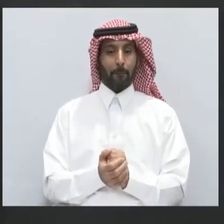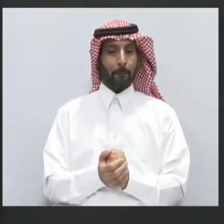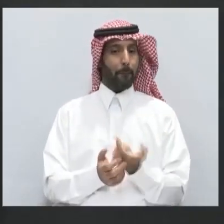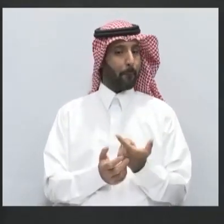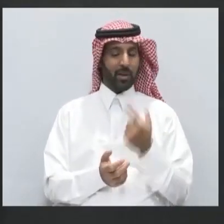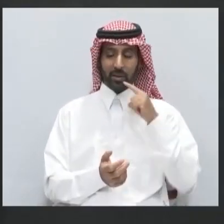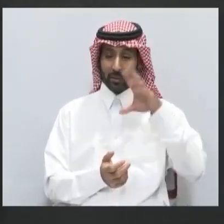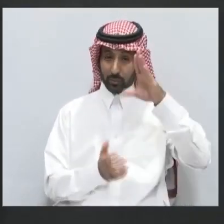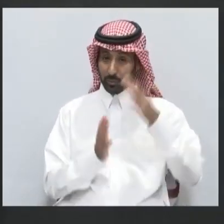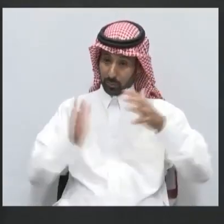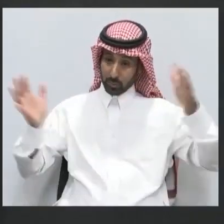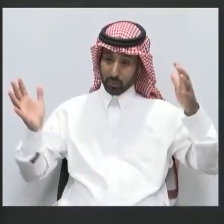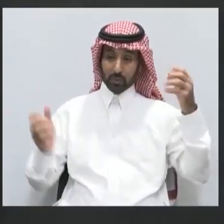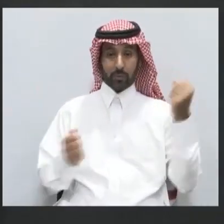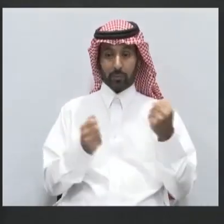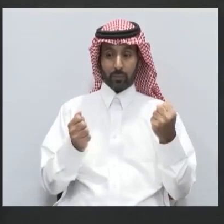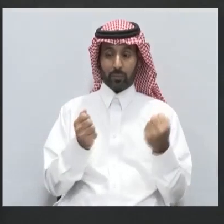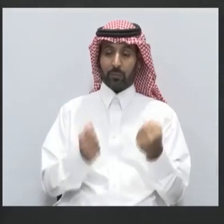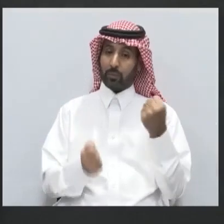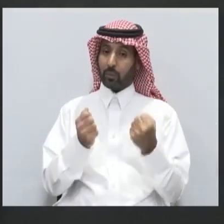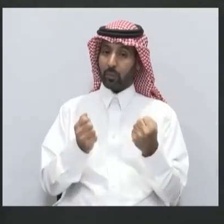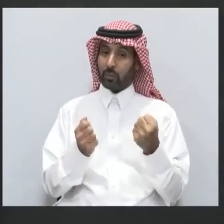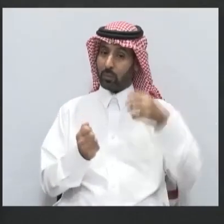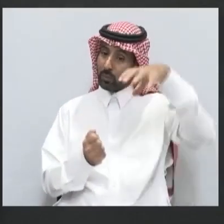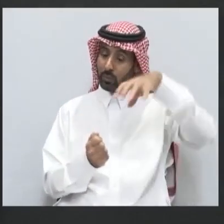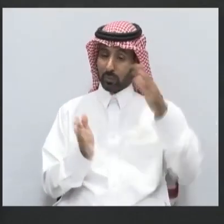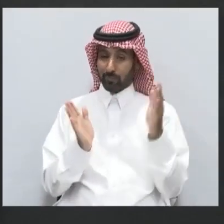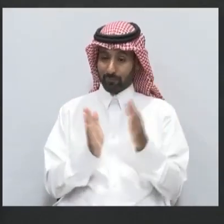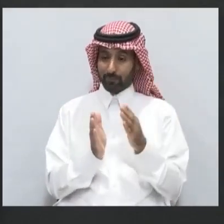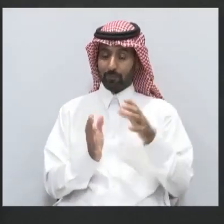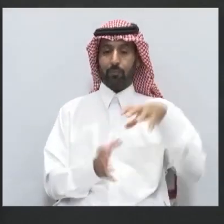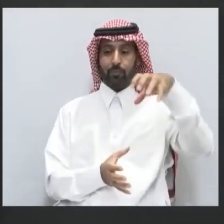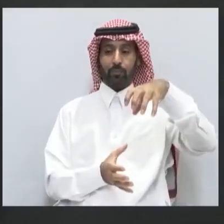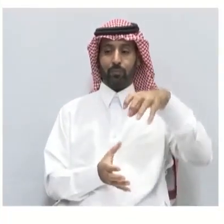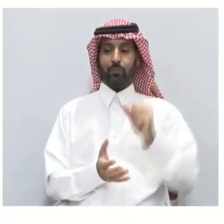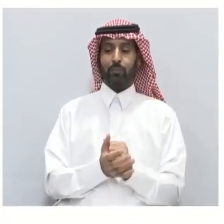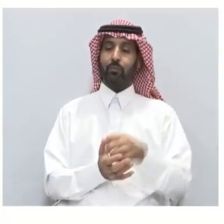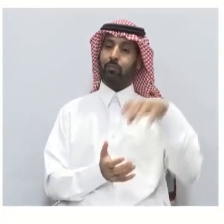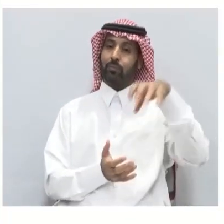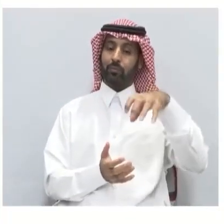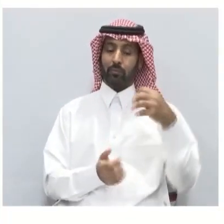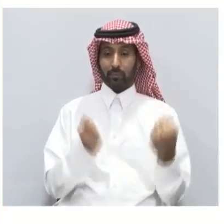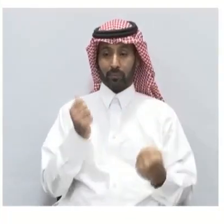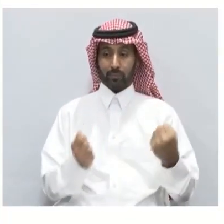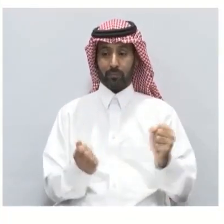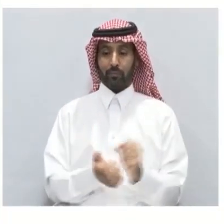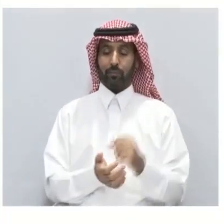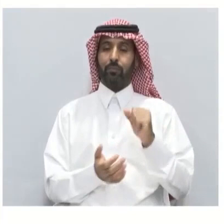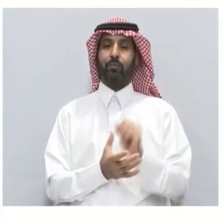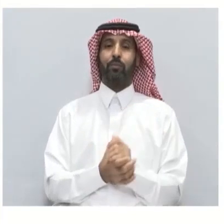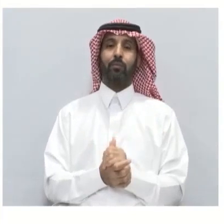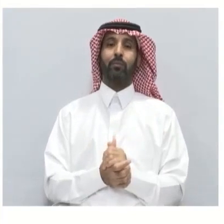kind of car did they steal for this part? Yes, a small compact